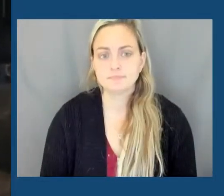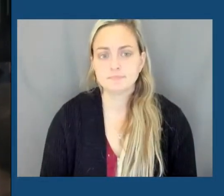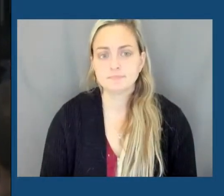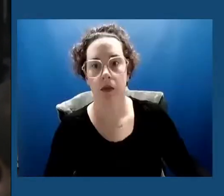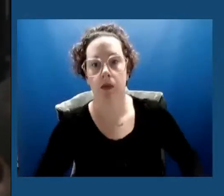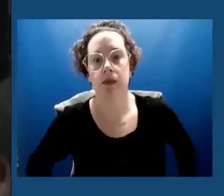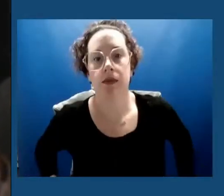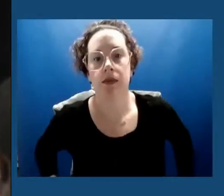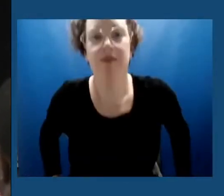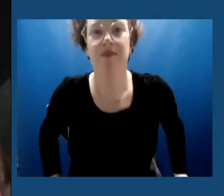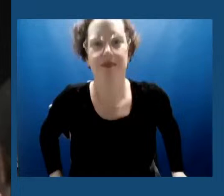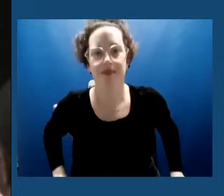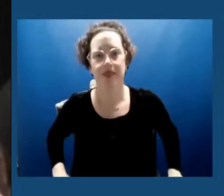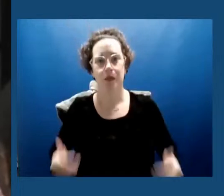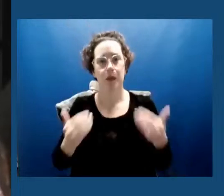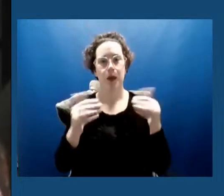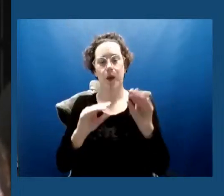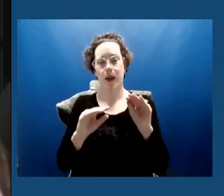And put that there.